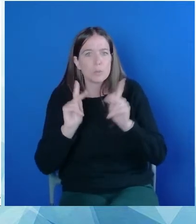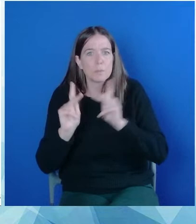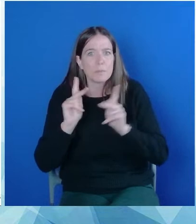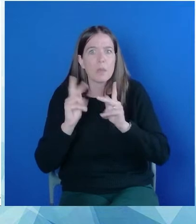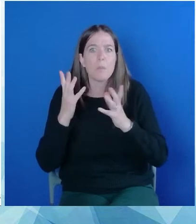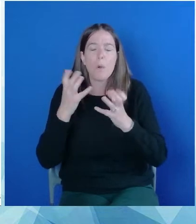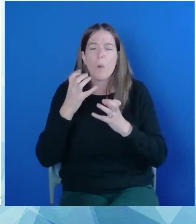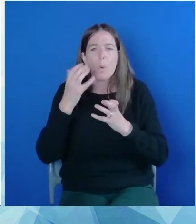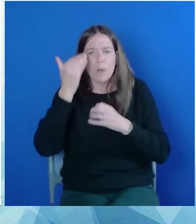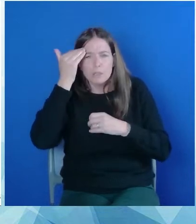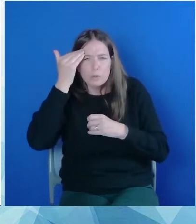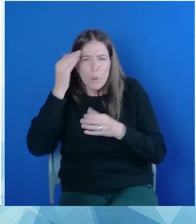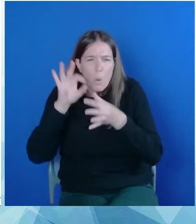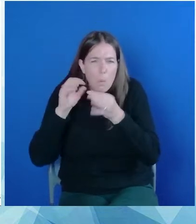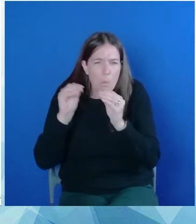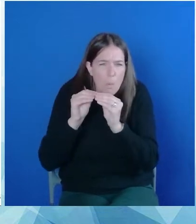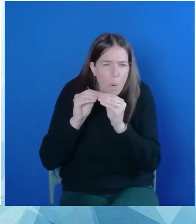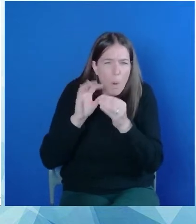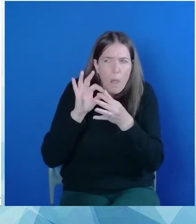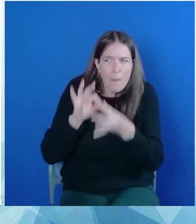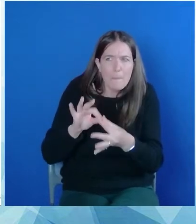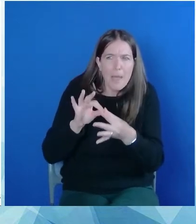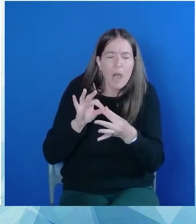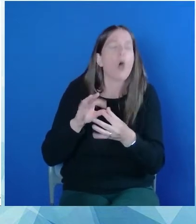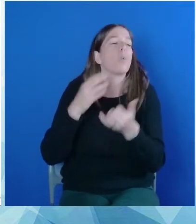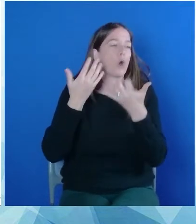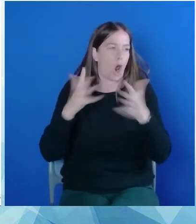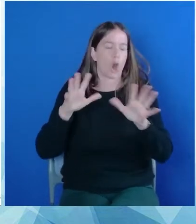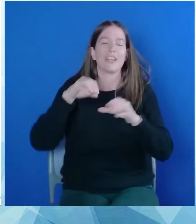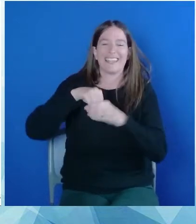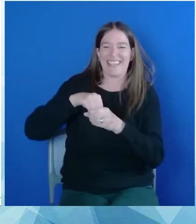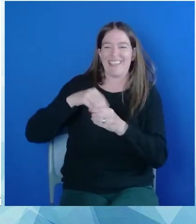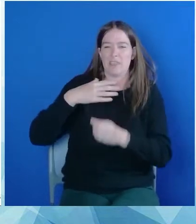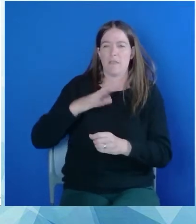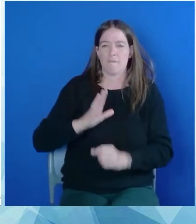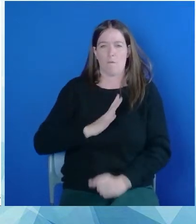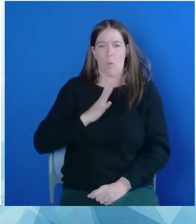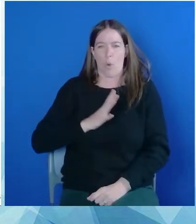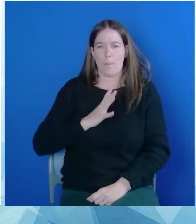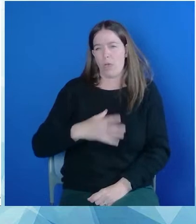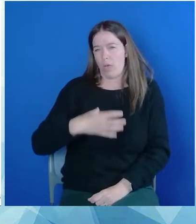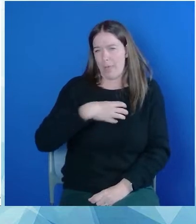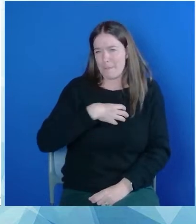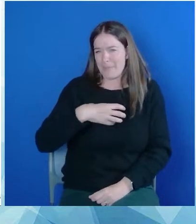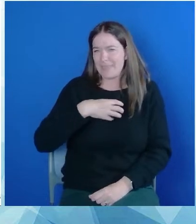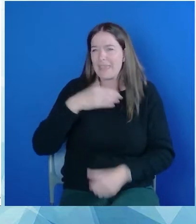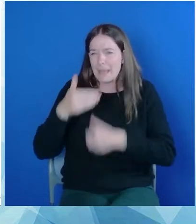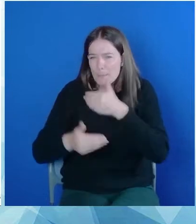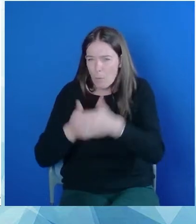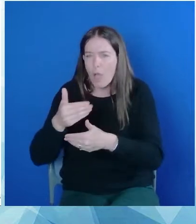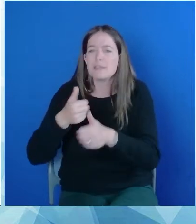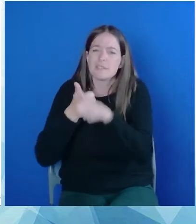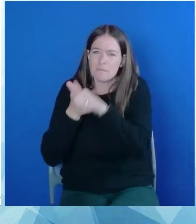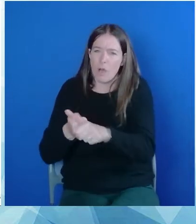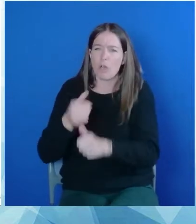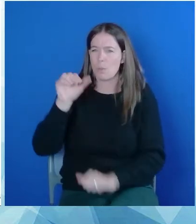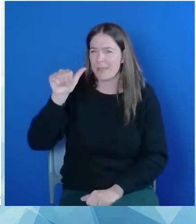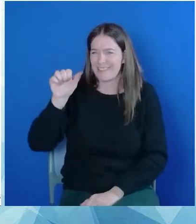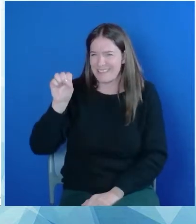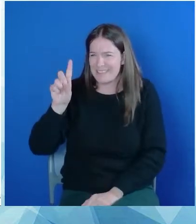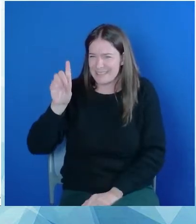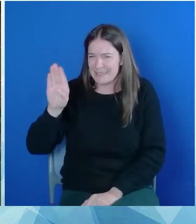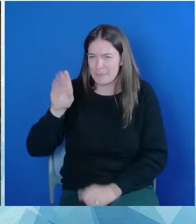or were either in the formal complaint process pursuant to ASDB policy.